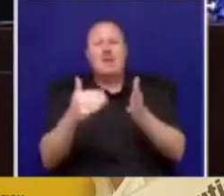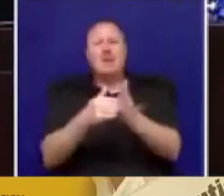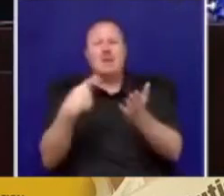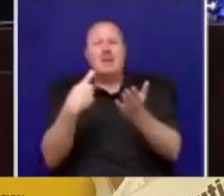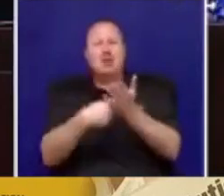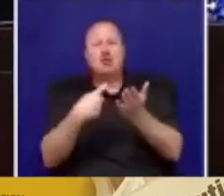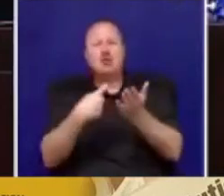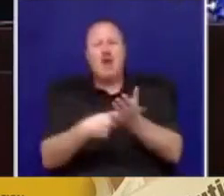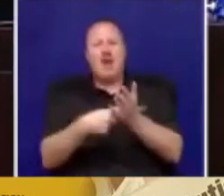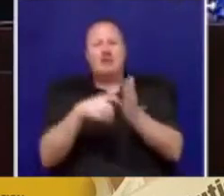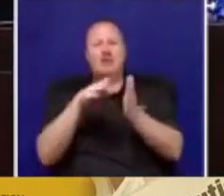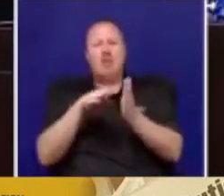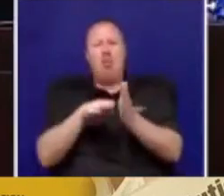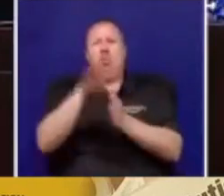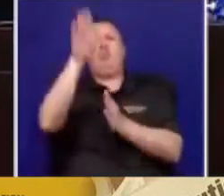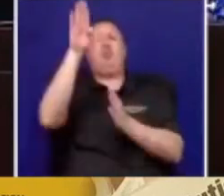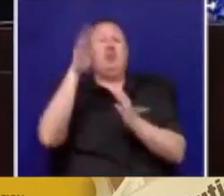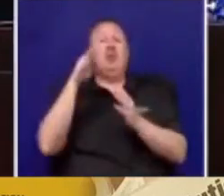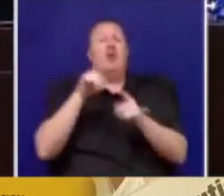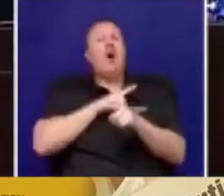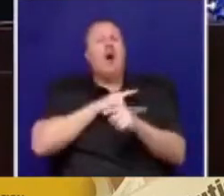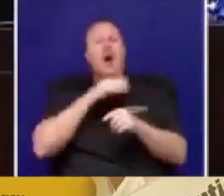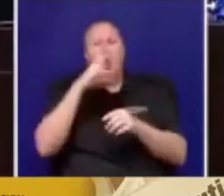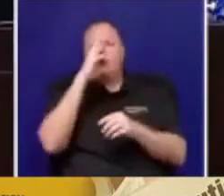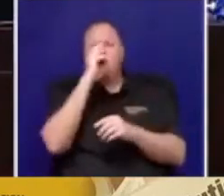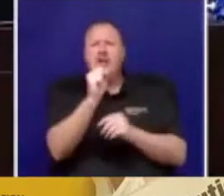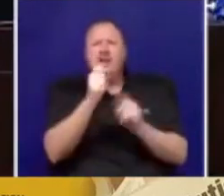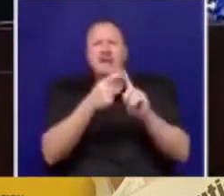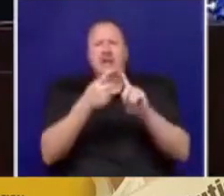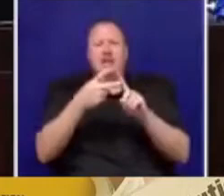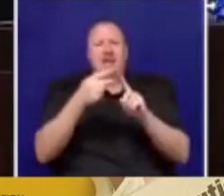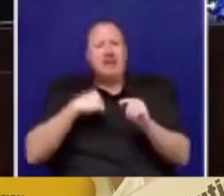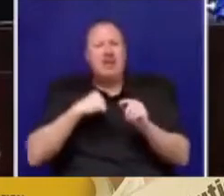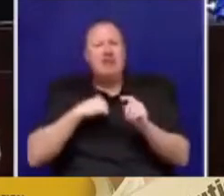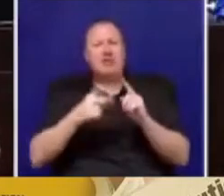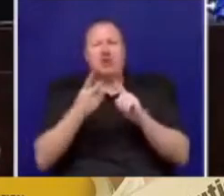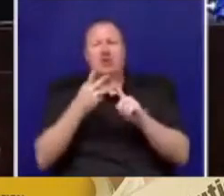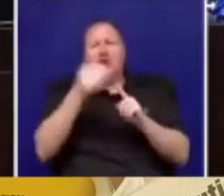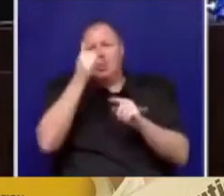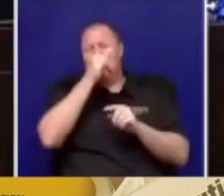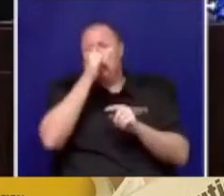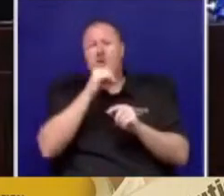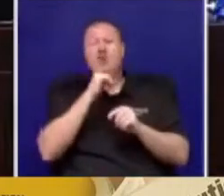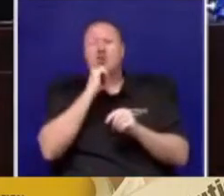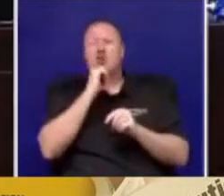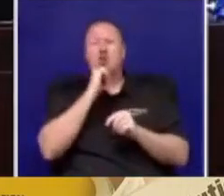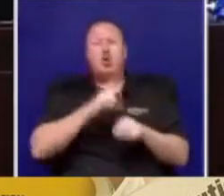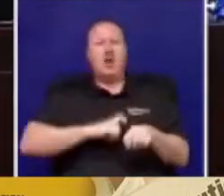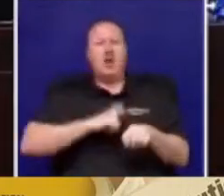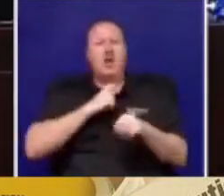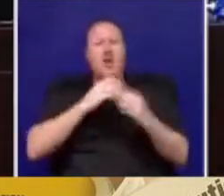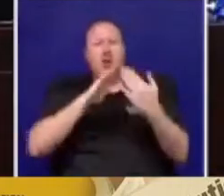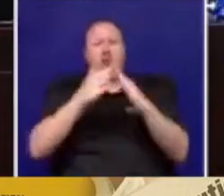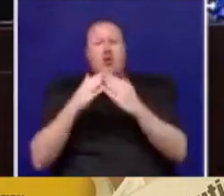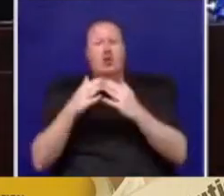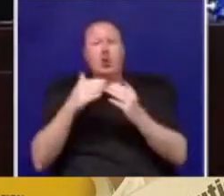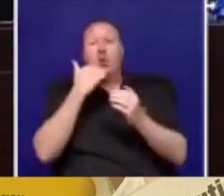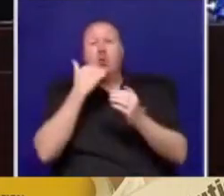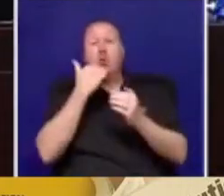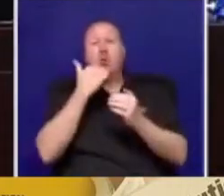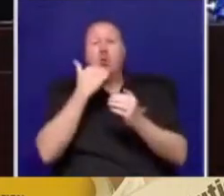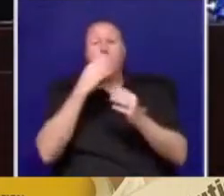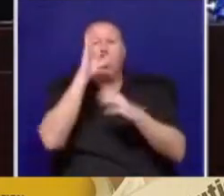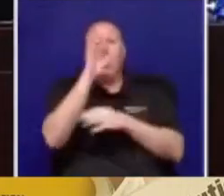of greed, because of selfishness, and because of a criminal disregard for the community who have looked to